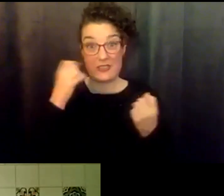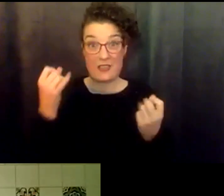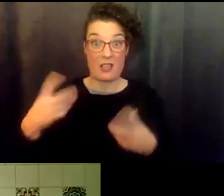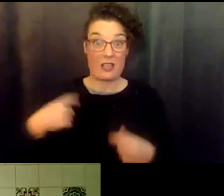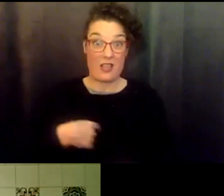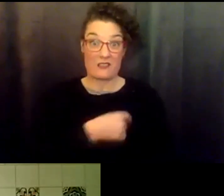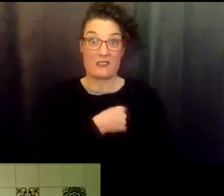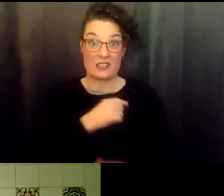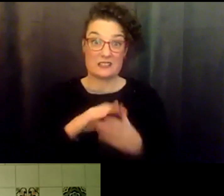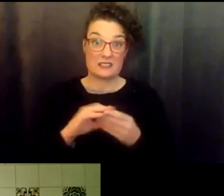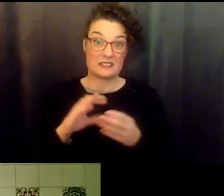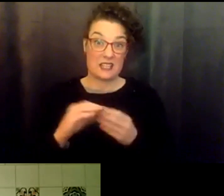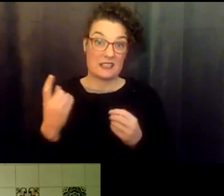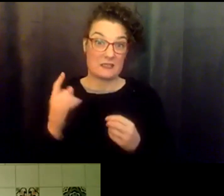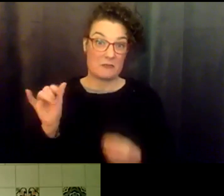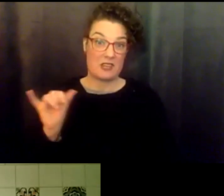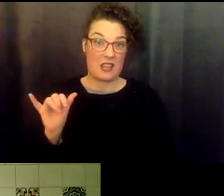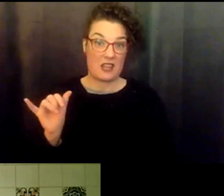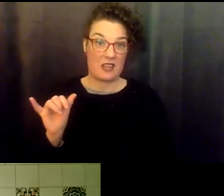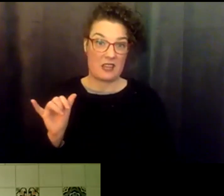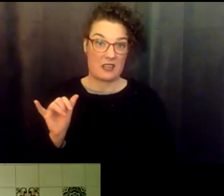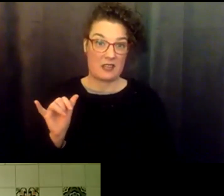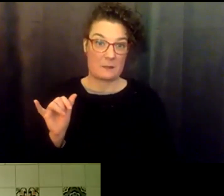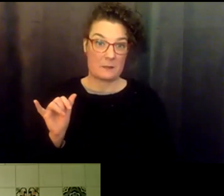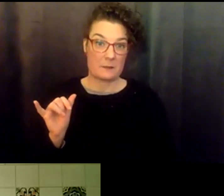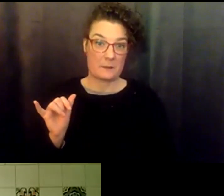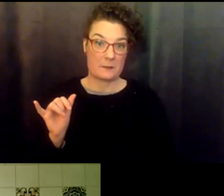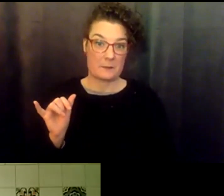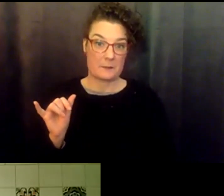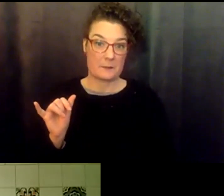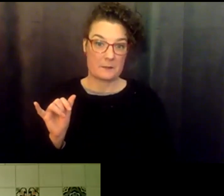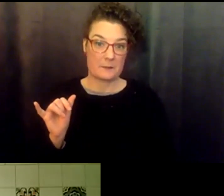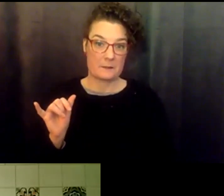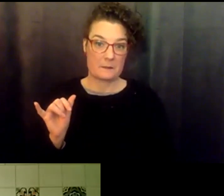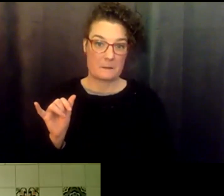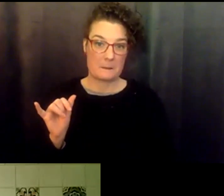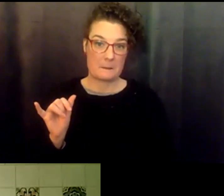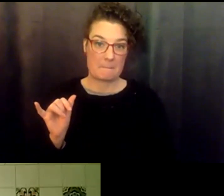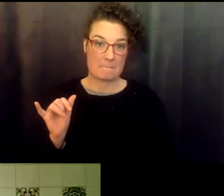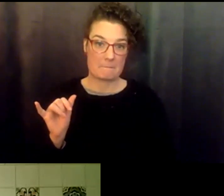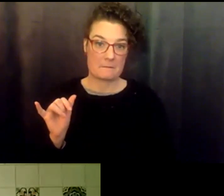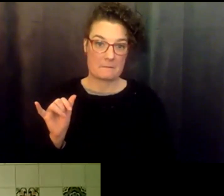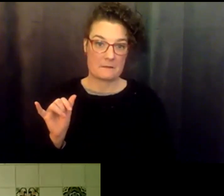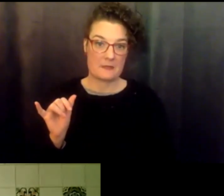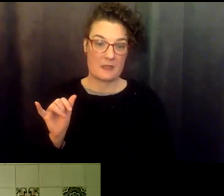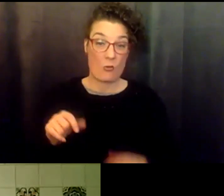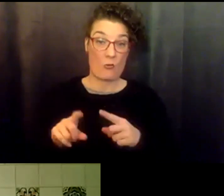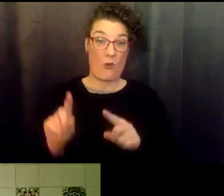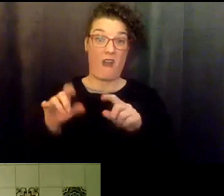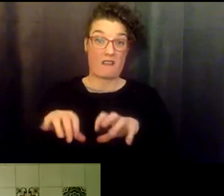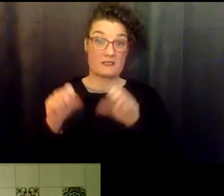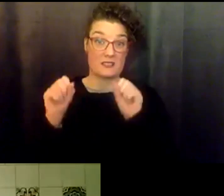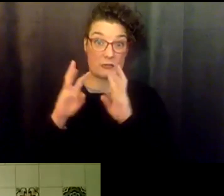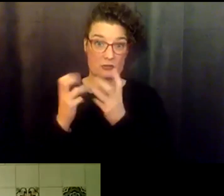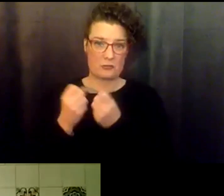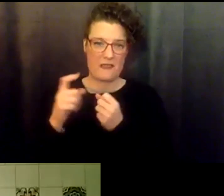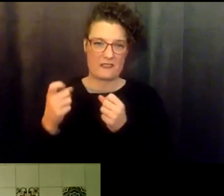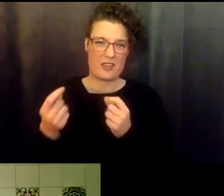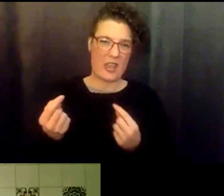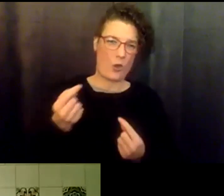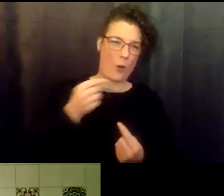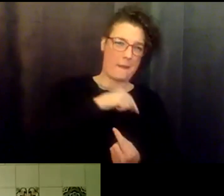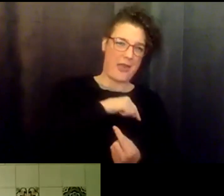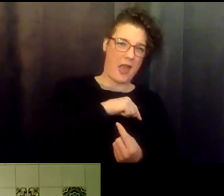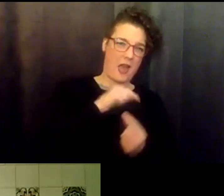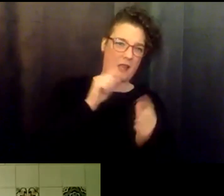said something along the lines of having to go back while doing this workshop, having to like go back and kind of make up the